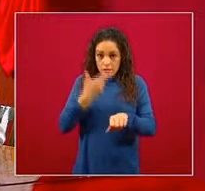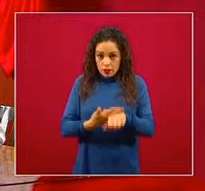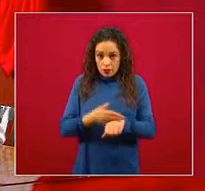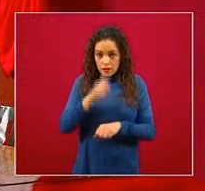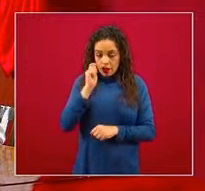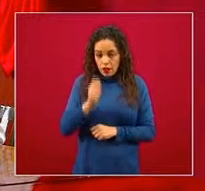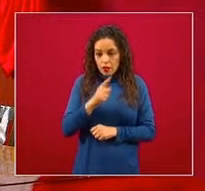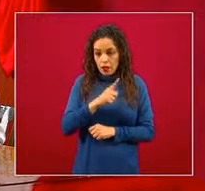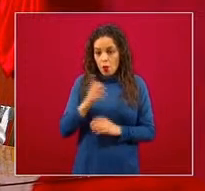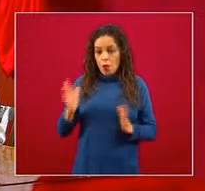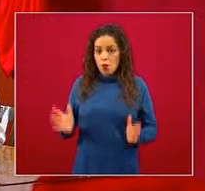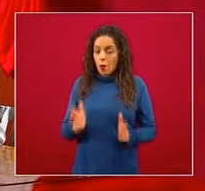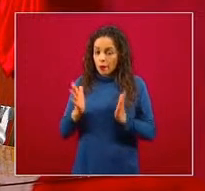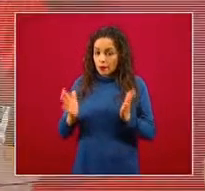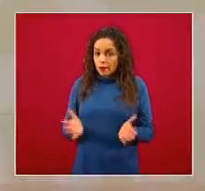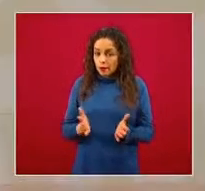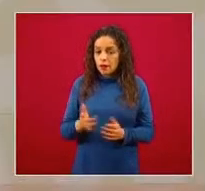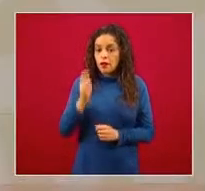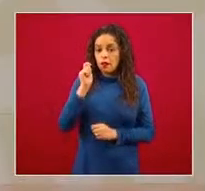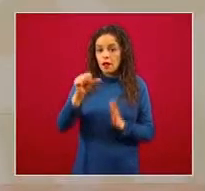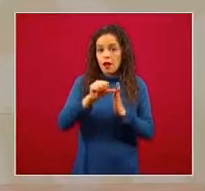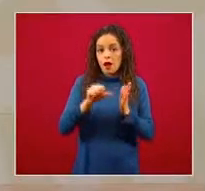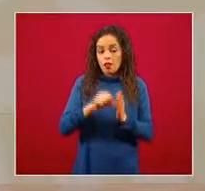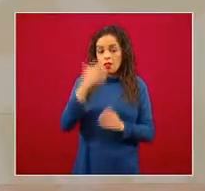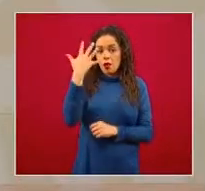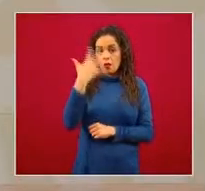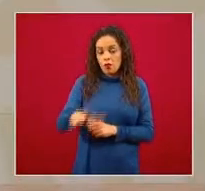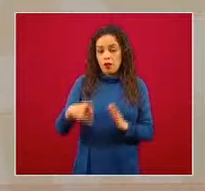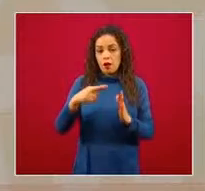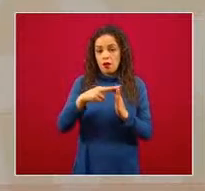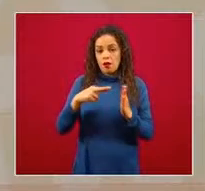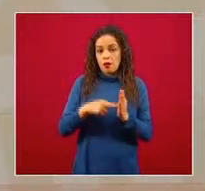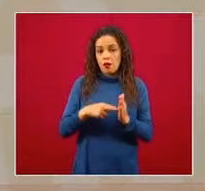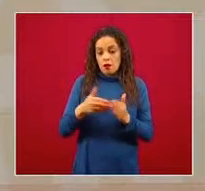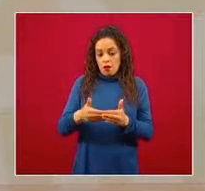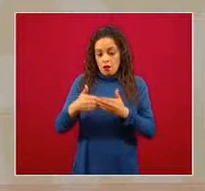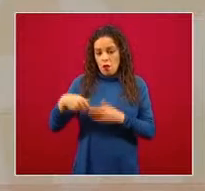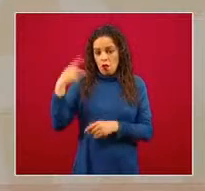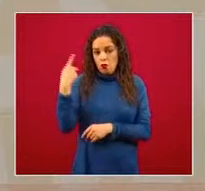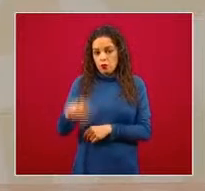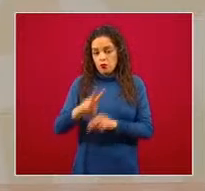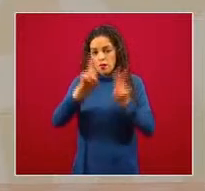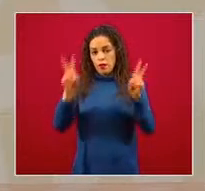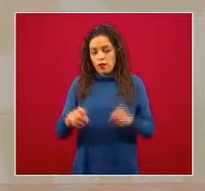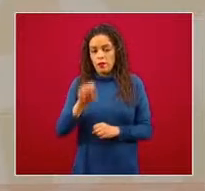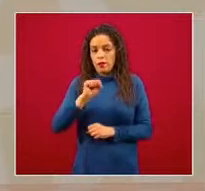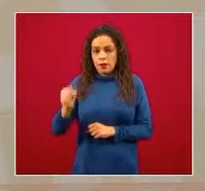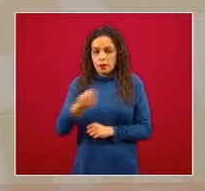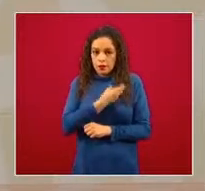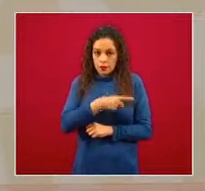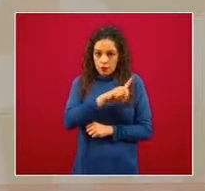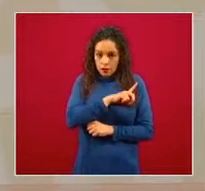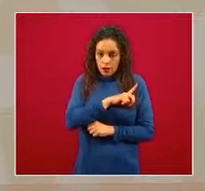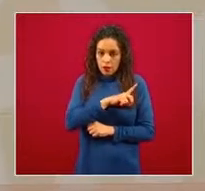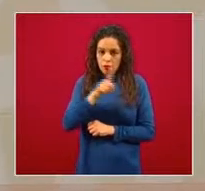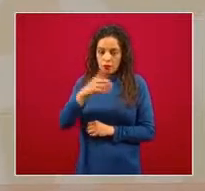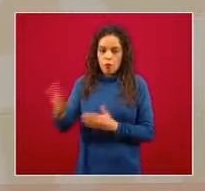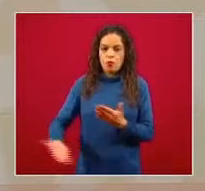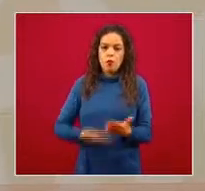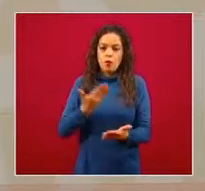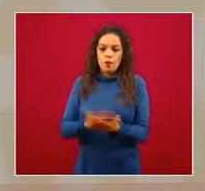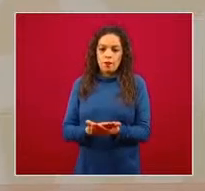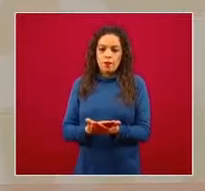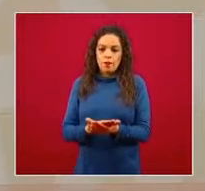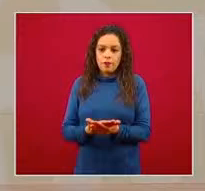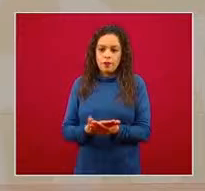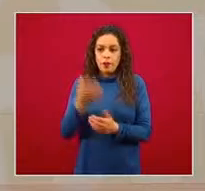minister of the provision of health, under his authority by Article 10, recommends to the